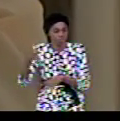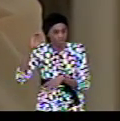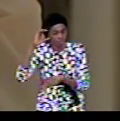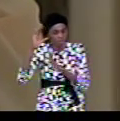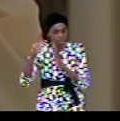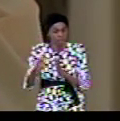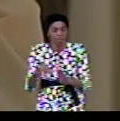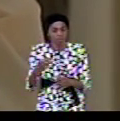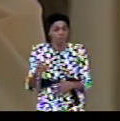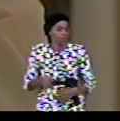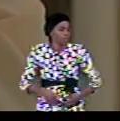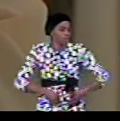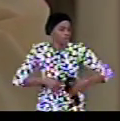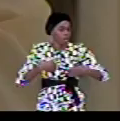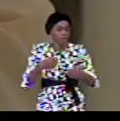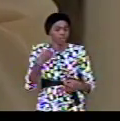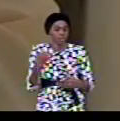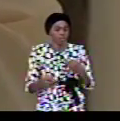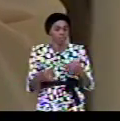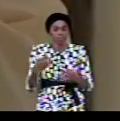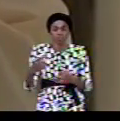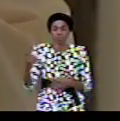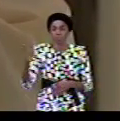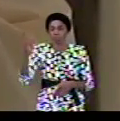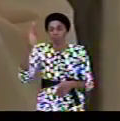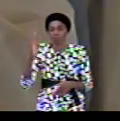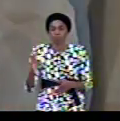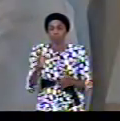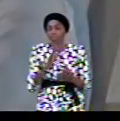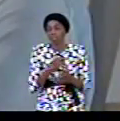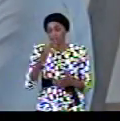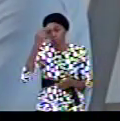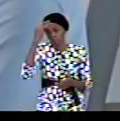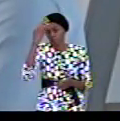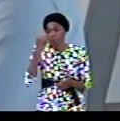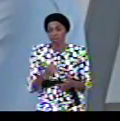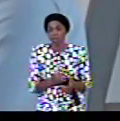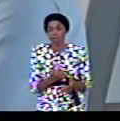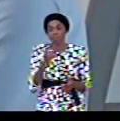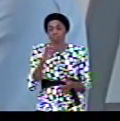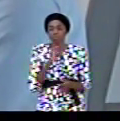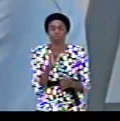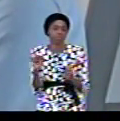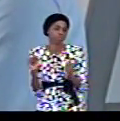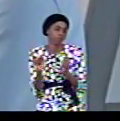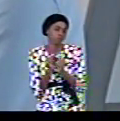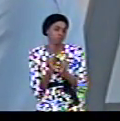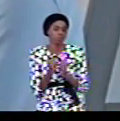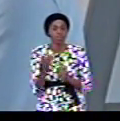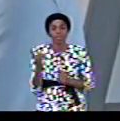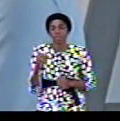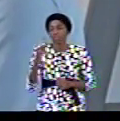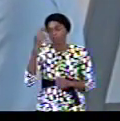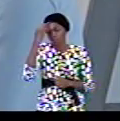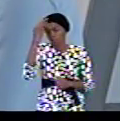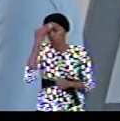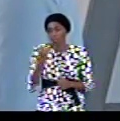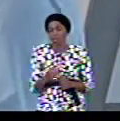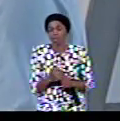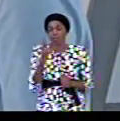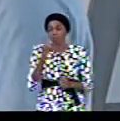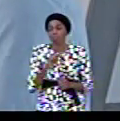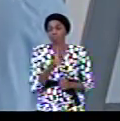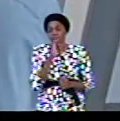the terror of the Lord. The reason why anyone is cold, the reason why anyone